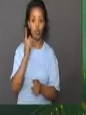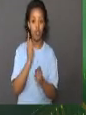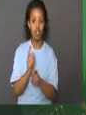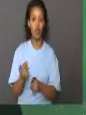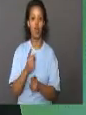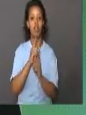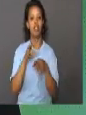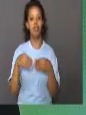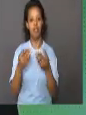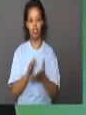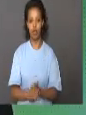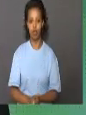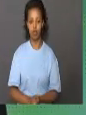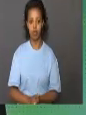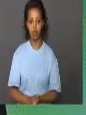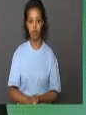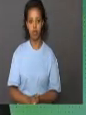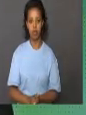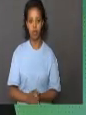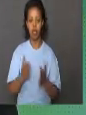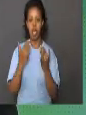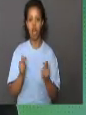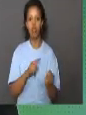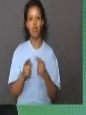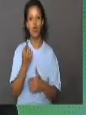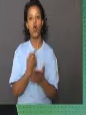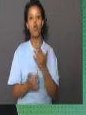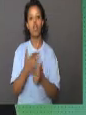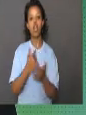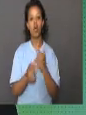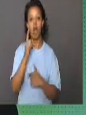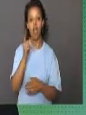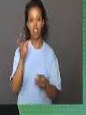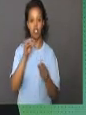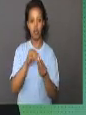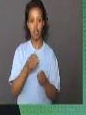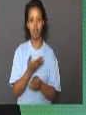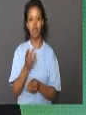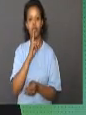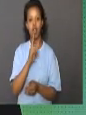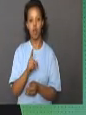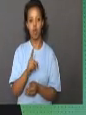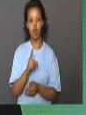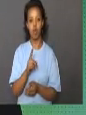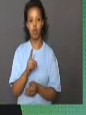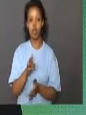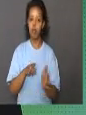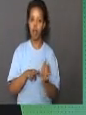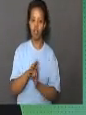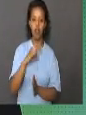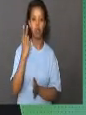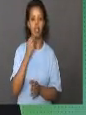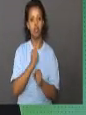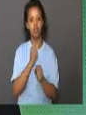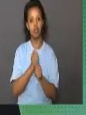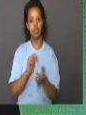job. Let us discuss one more item that is produced using